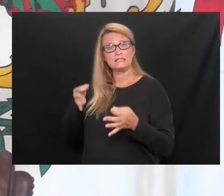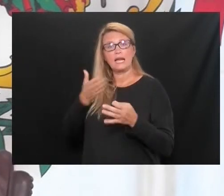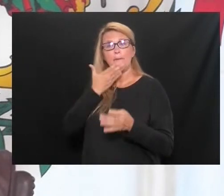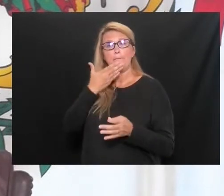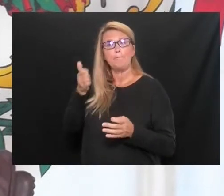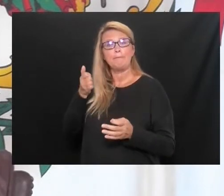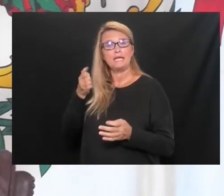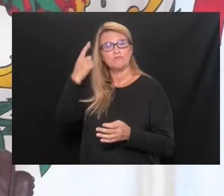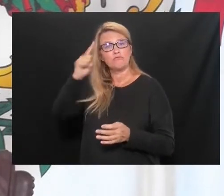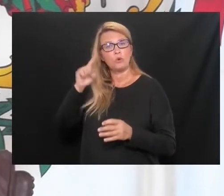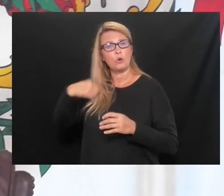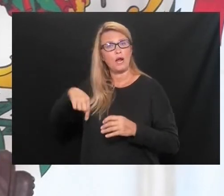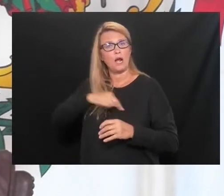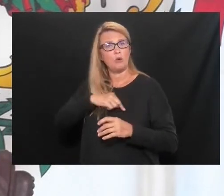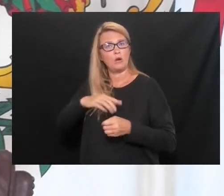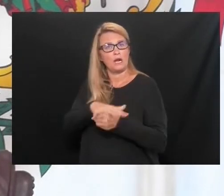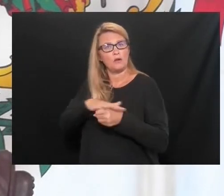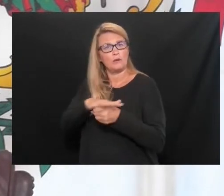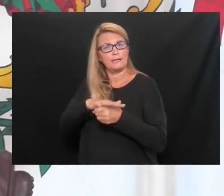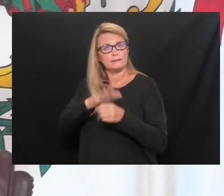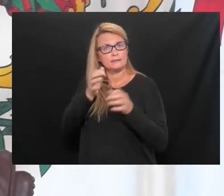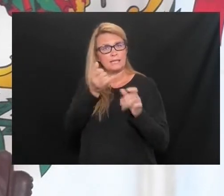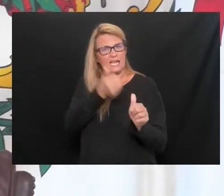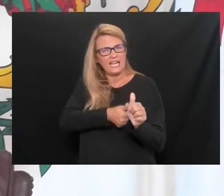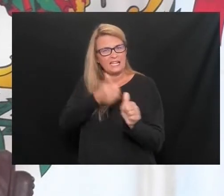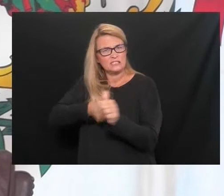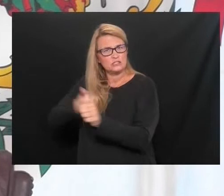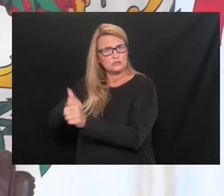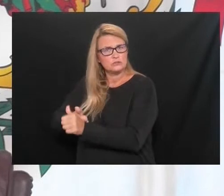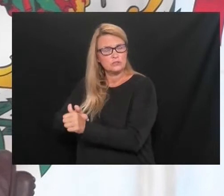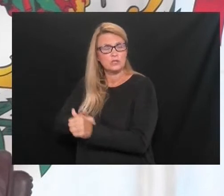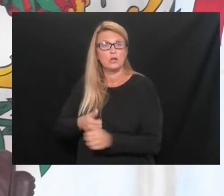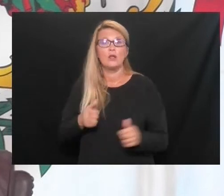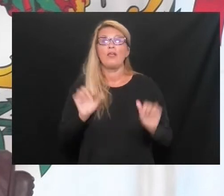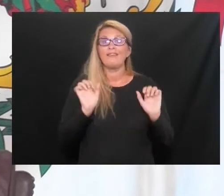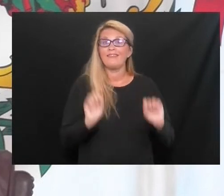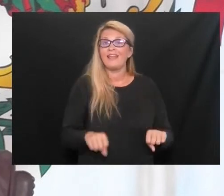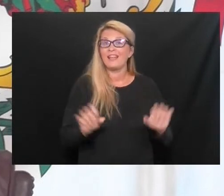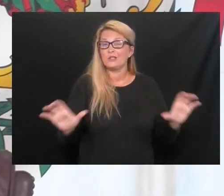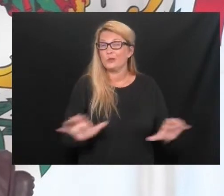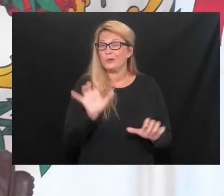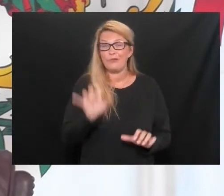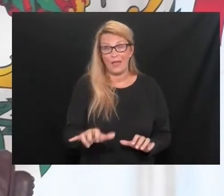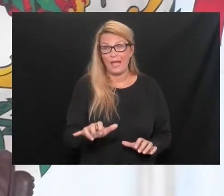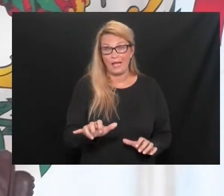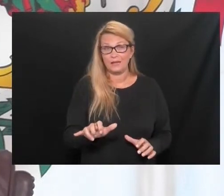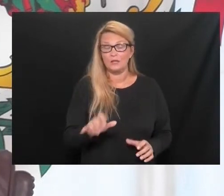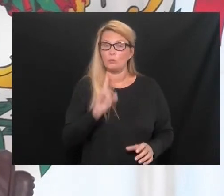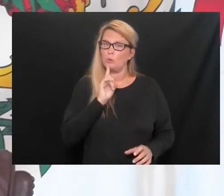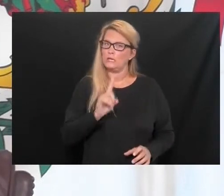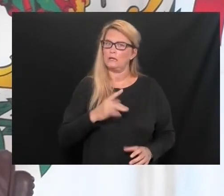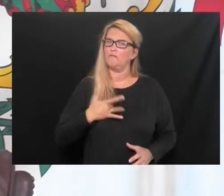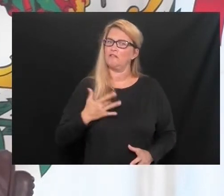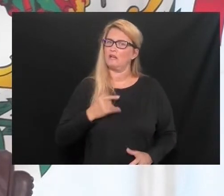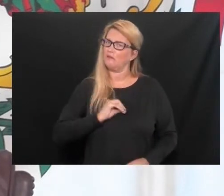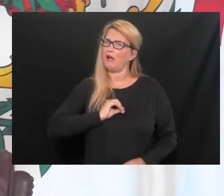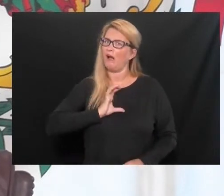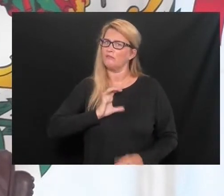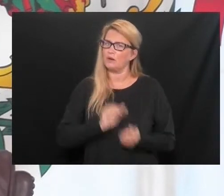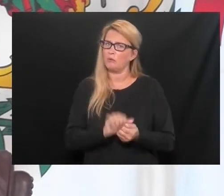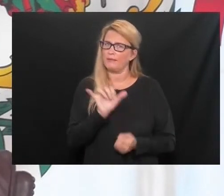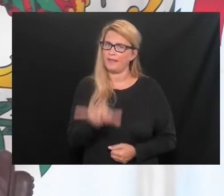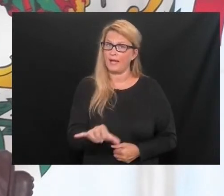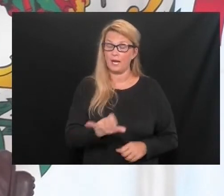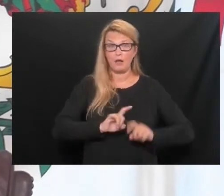with their constituents and everything, and they can do that in a great way. We feel very confident in everything.